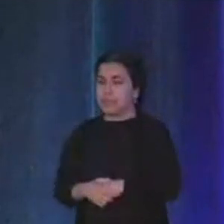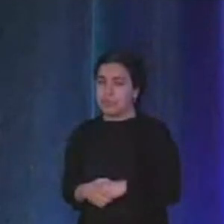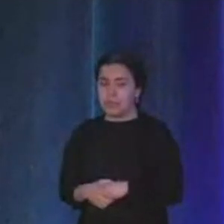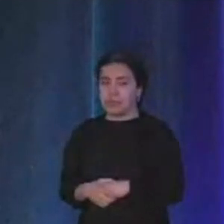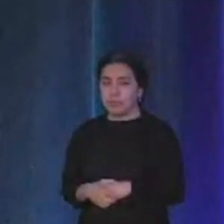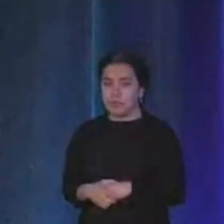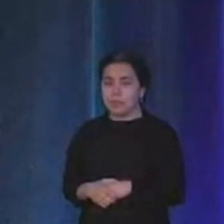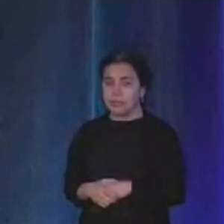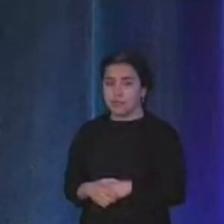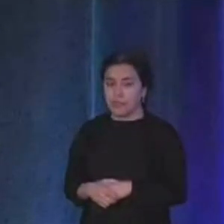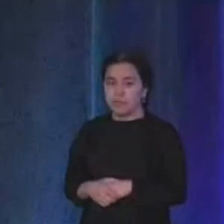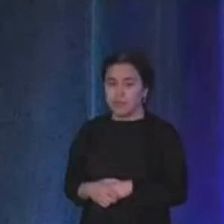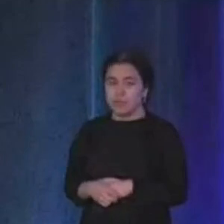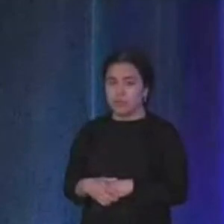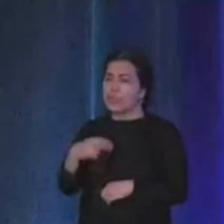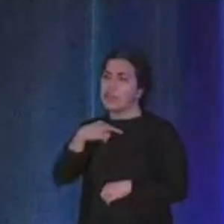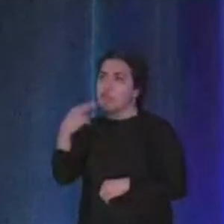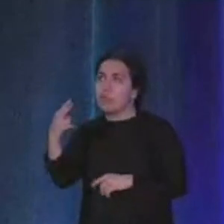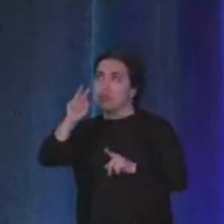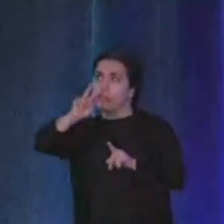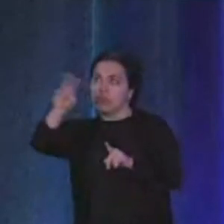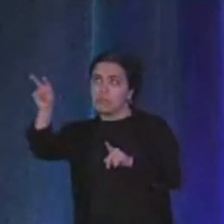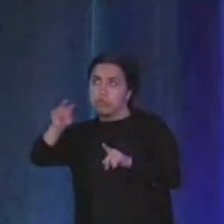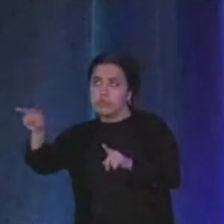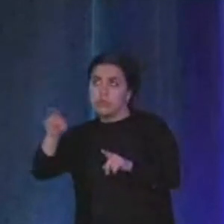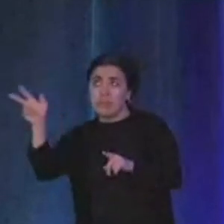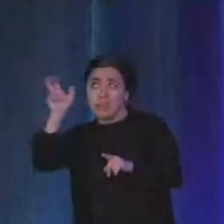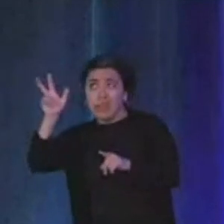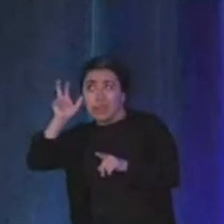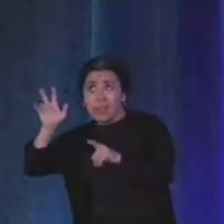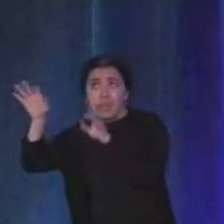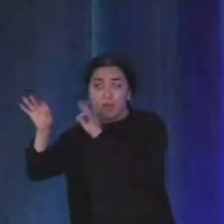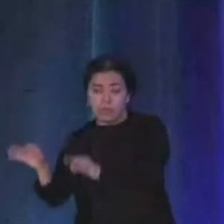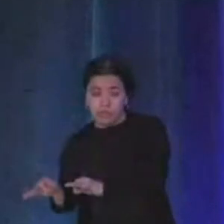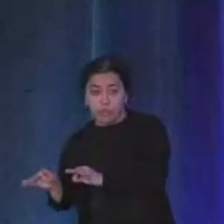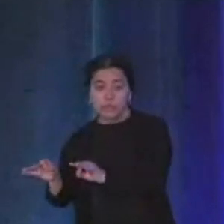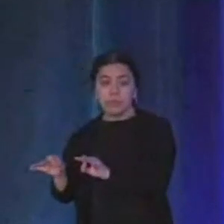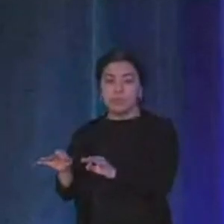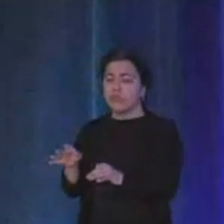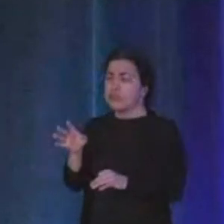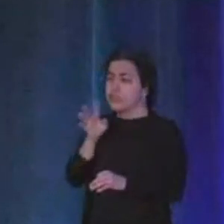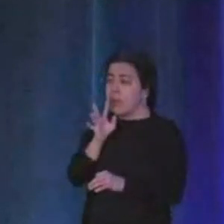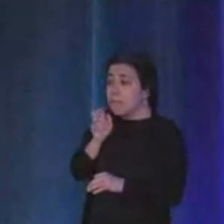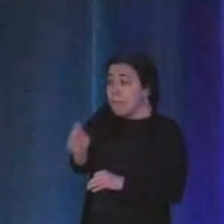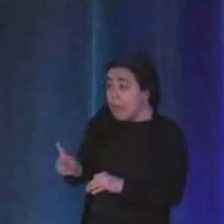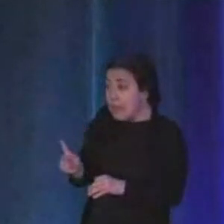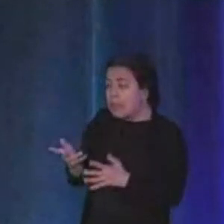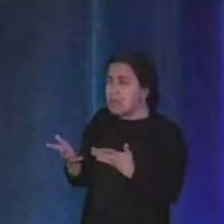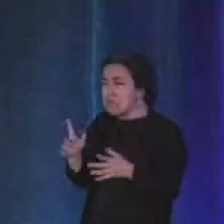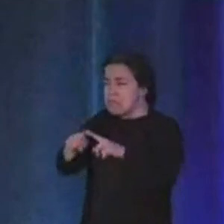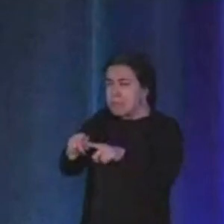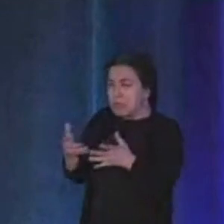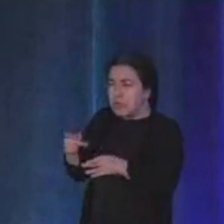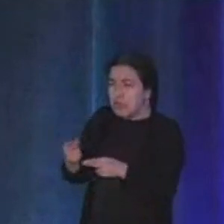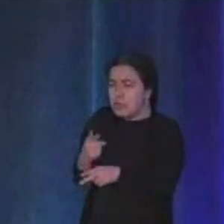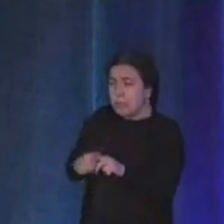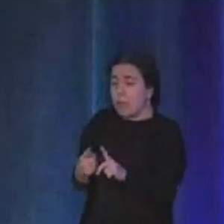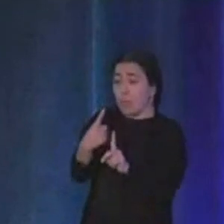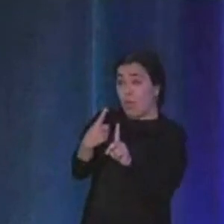Talkback is probably also relevant. It depends on what kind of stuff you're doing, but yeah, one of them will pretty much get you ready for all of